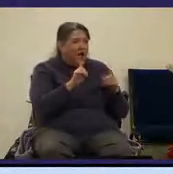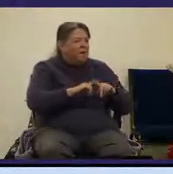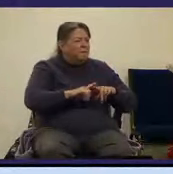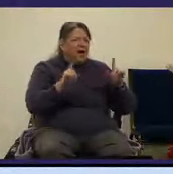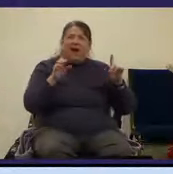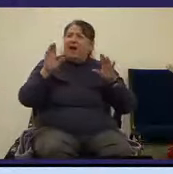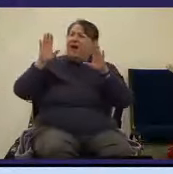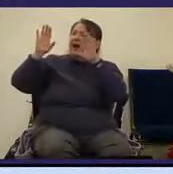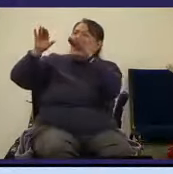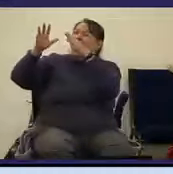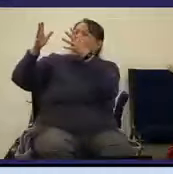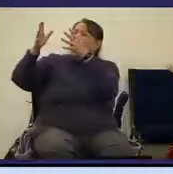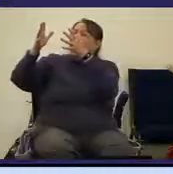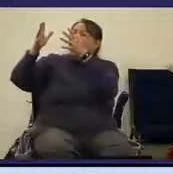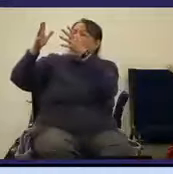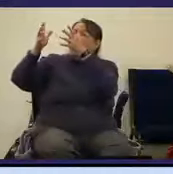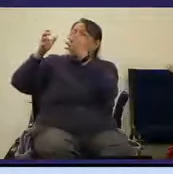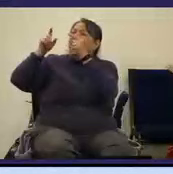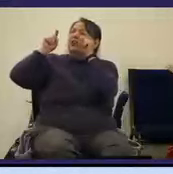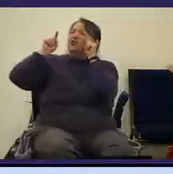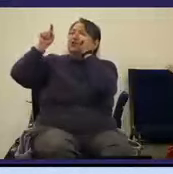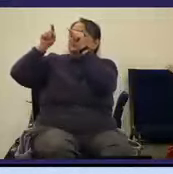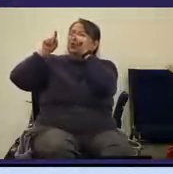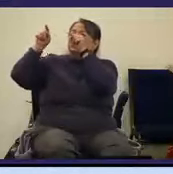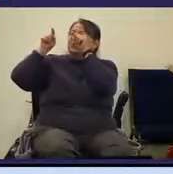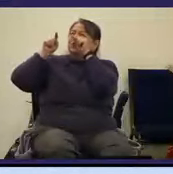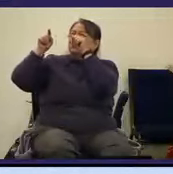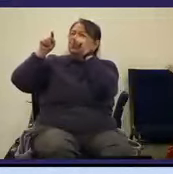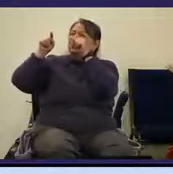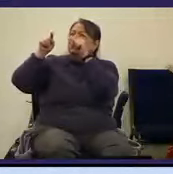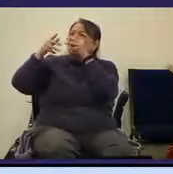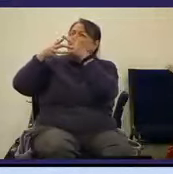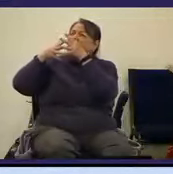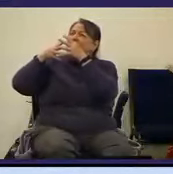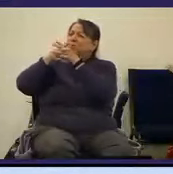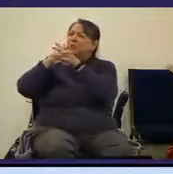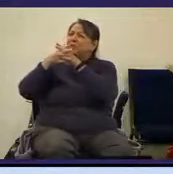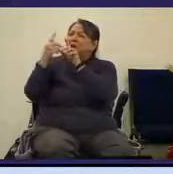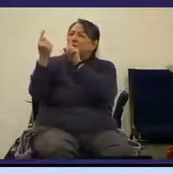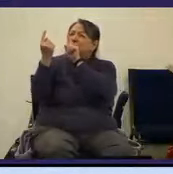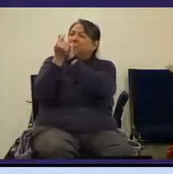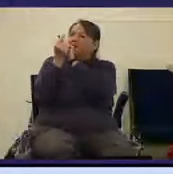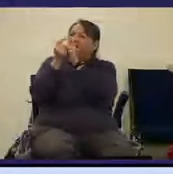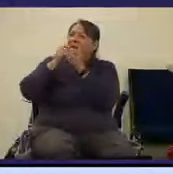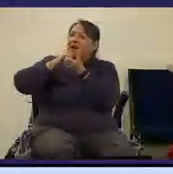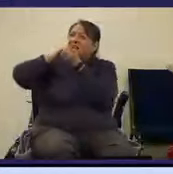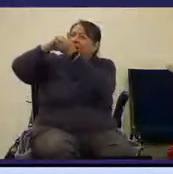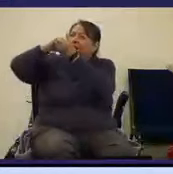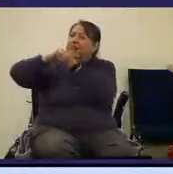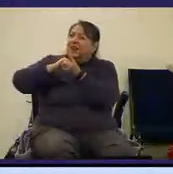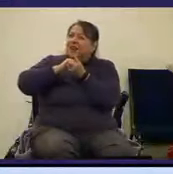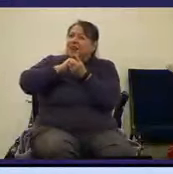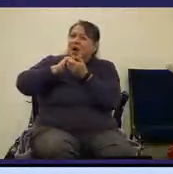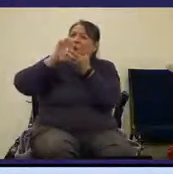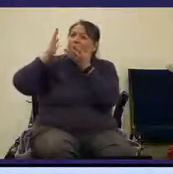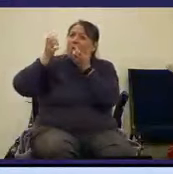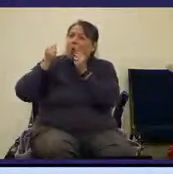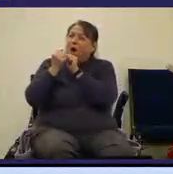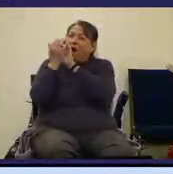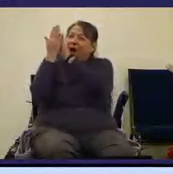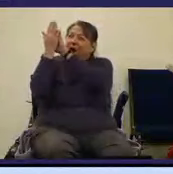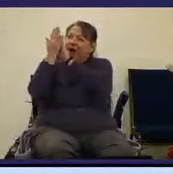me. Seek my face. Listen to me. Receive of me. Let me talk to you. Let me hold you. Let me grab you. Let's get